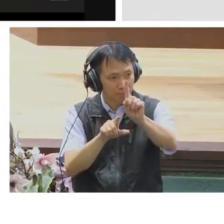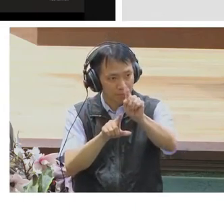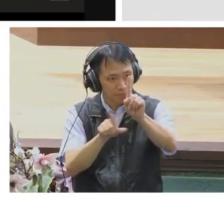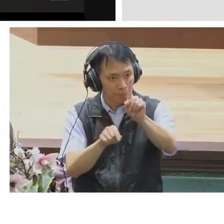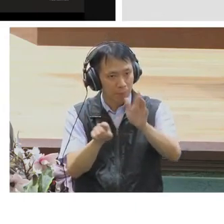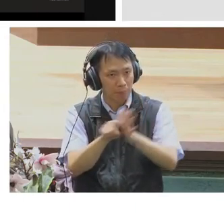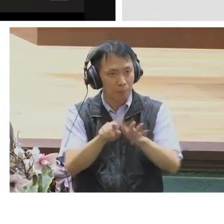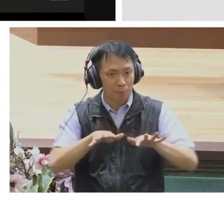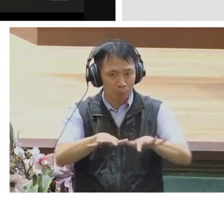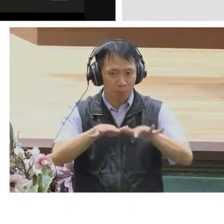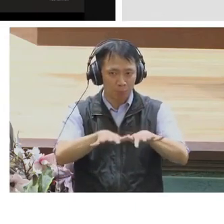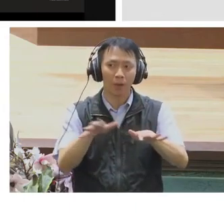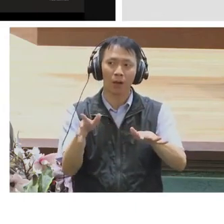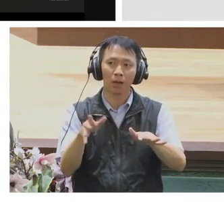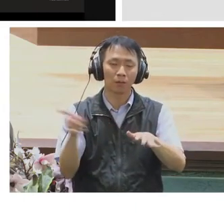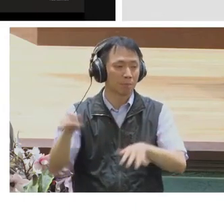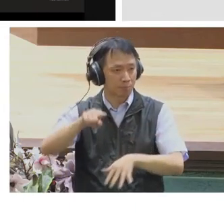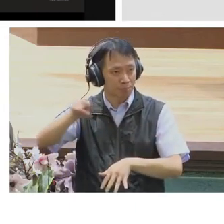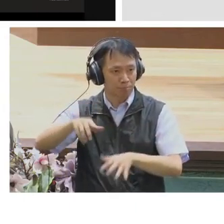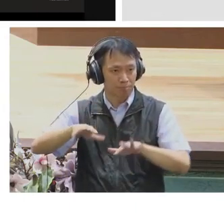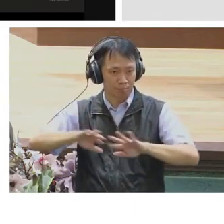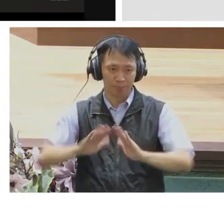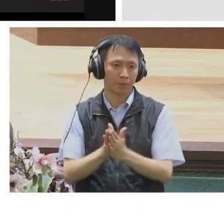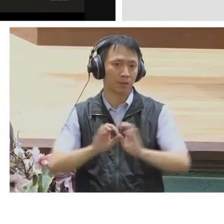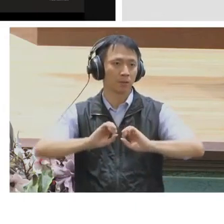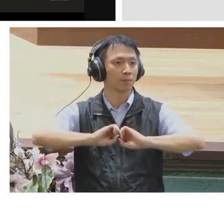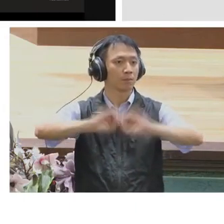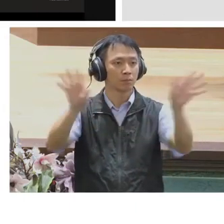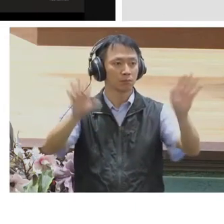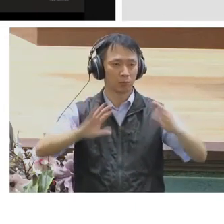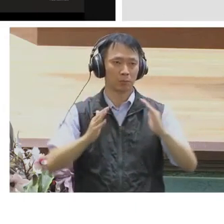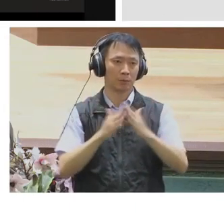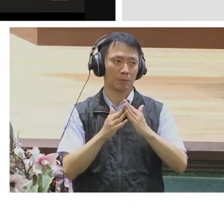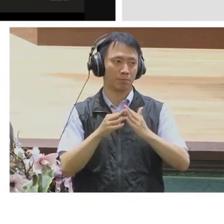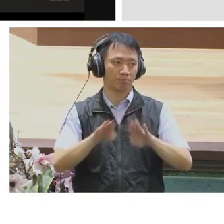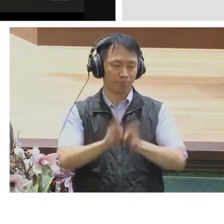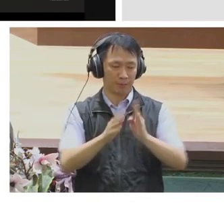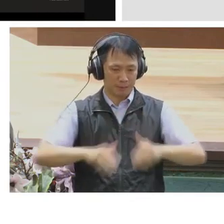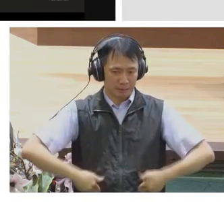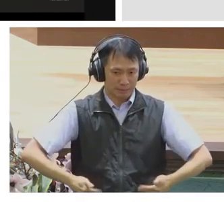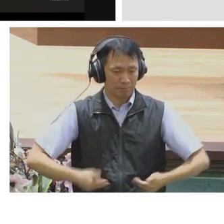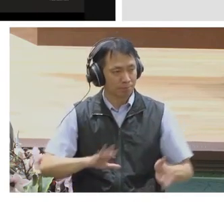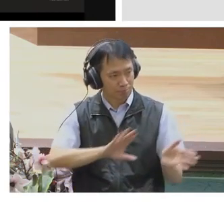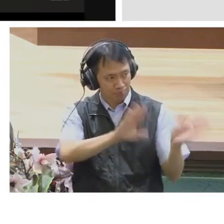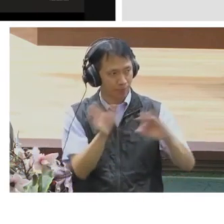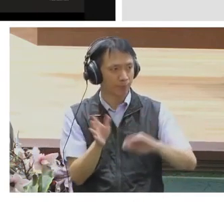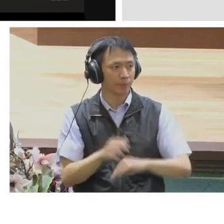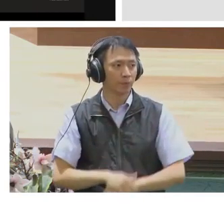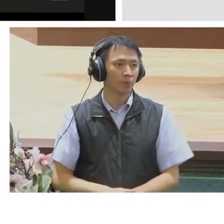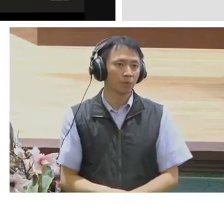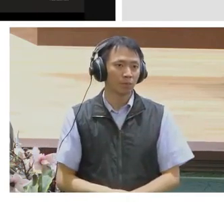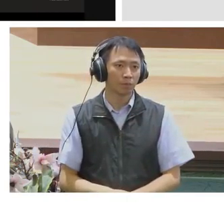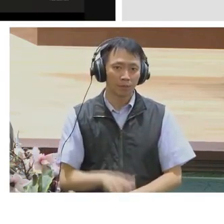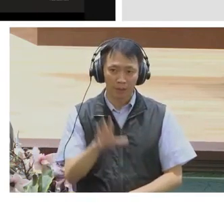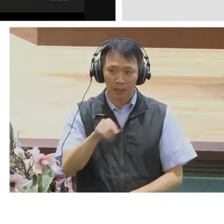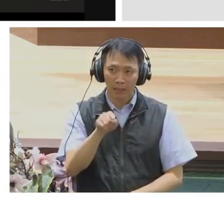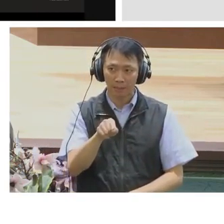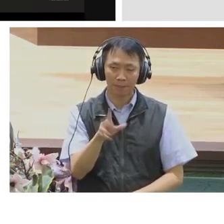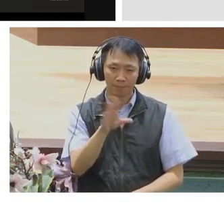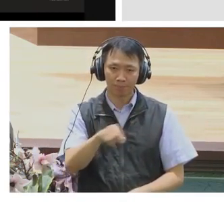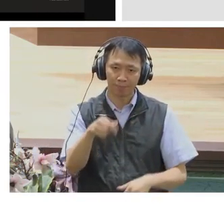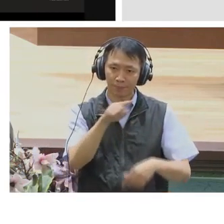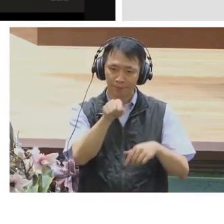state of natural disaster, but that was still going. So when COVID hit Albania, that declaration was in place and they just kept with